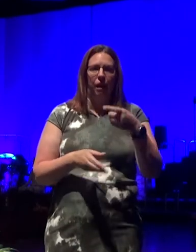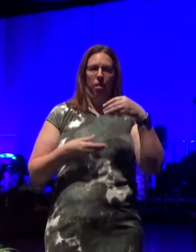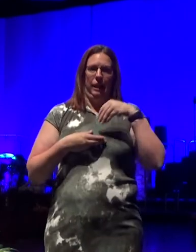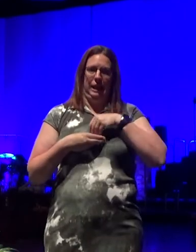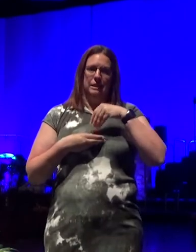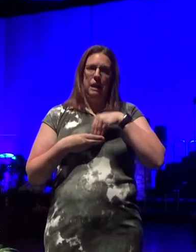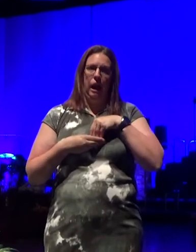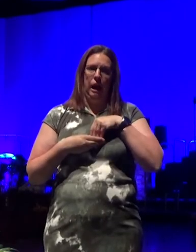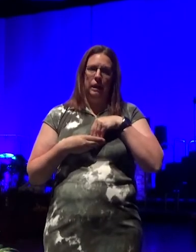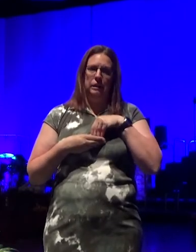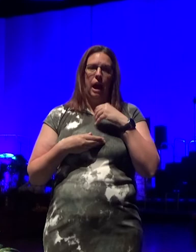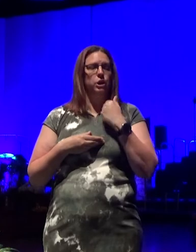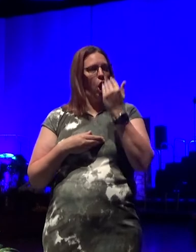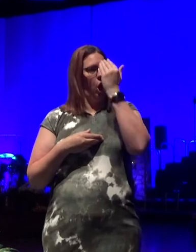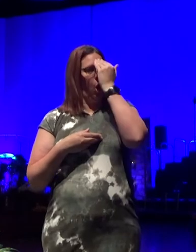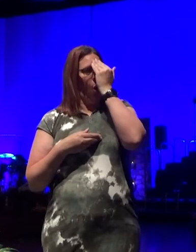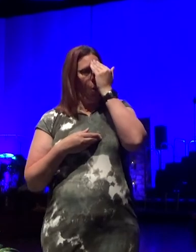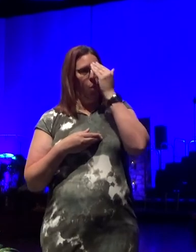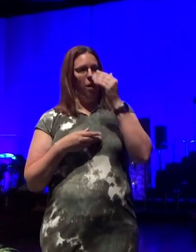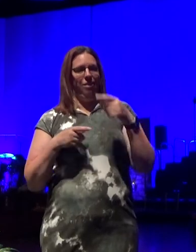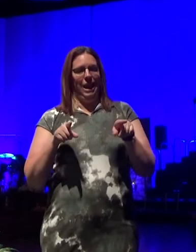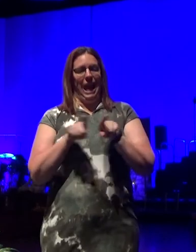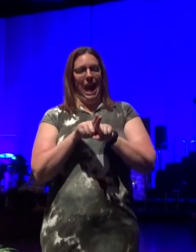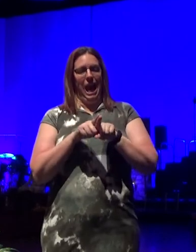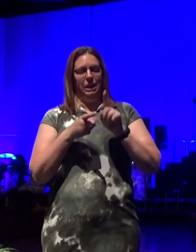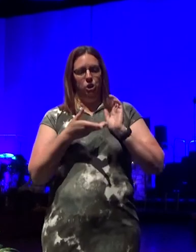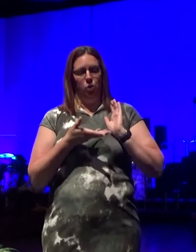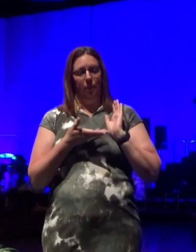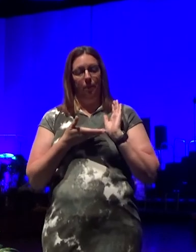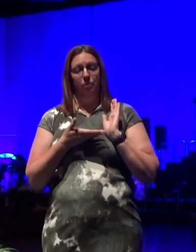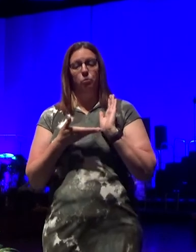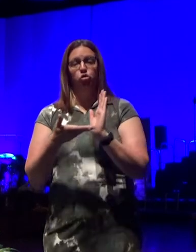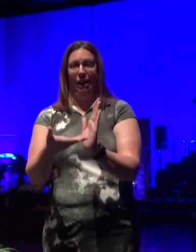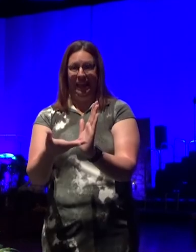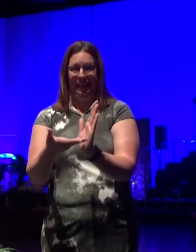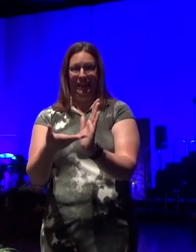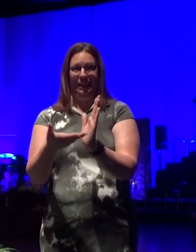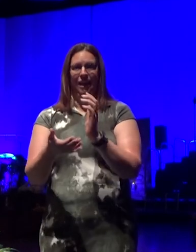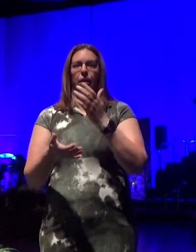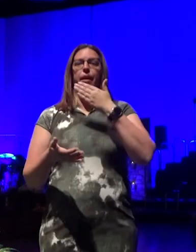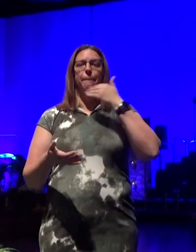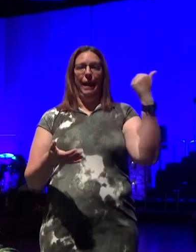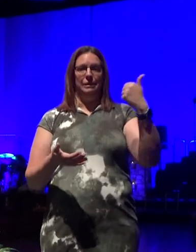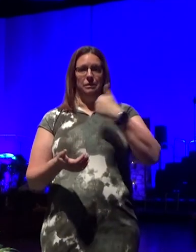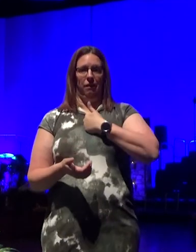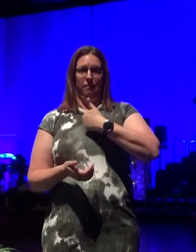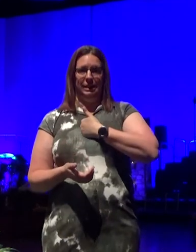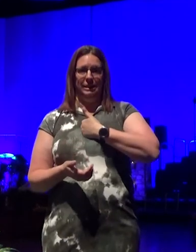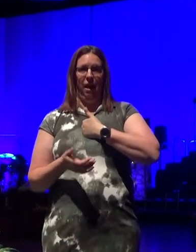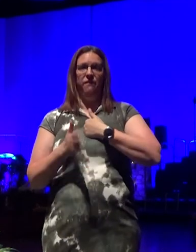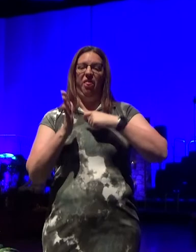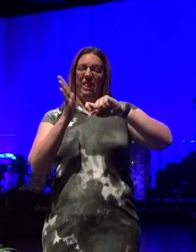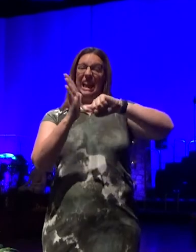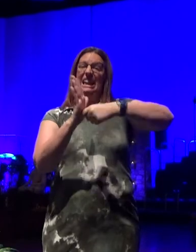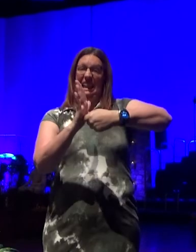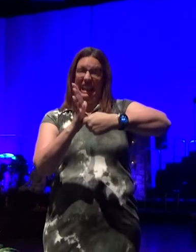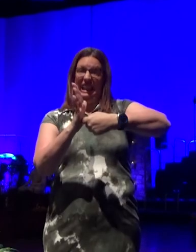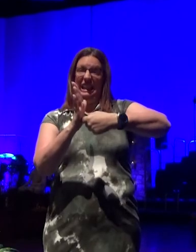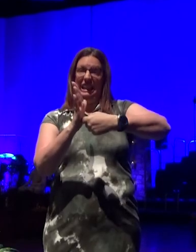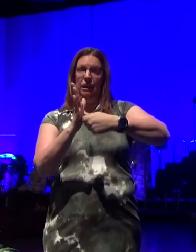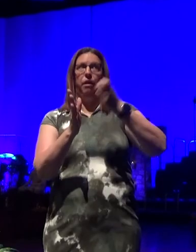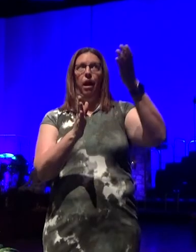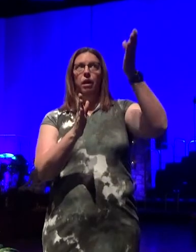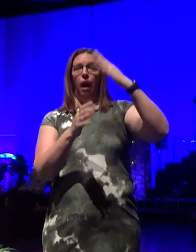And know that as you bring the best of yourself to life, the very key the divine made you with